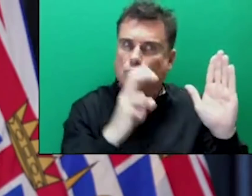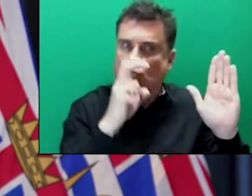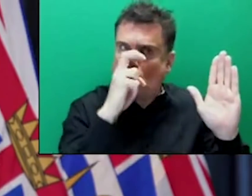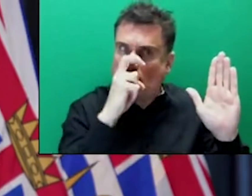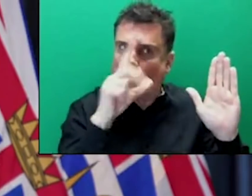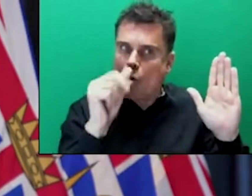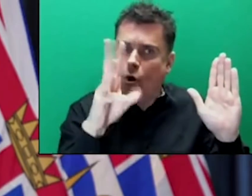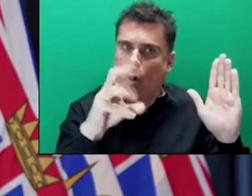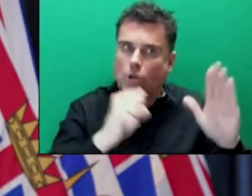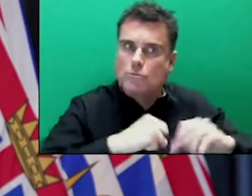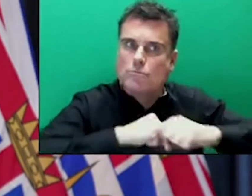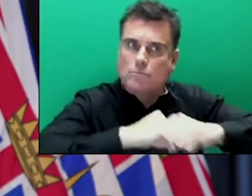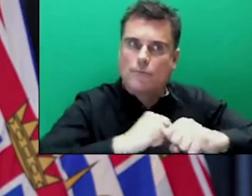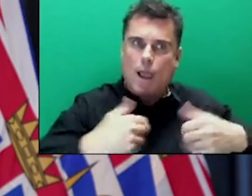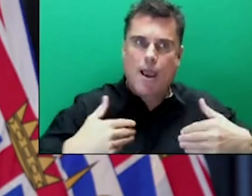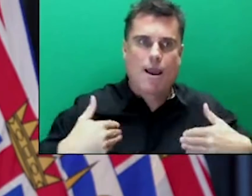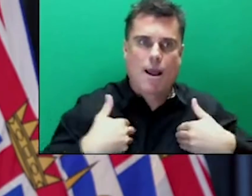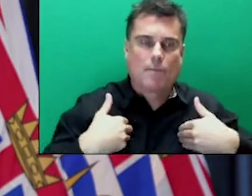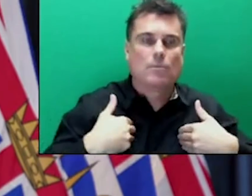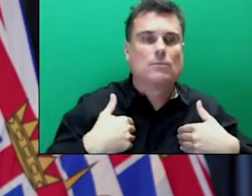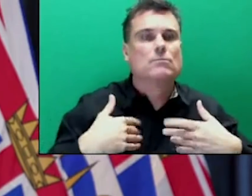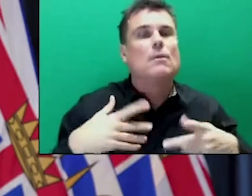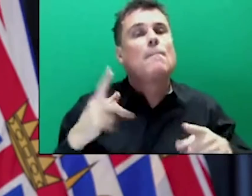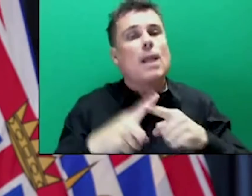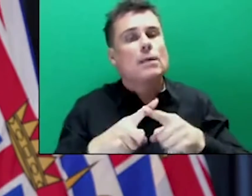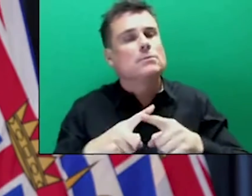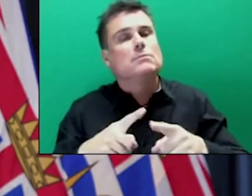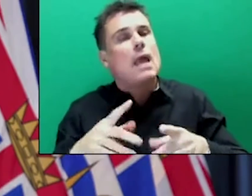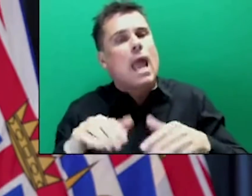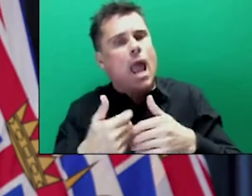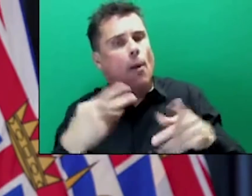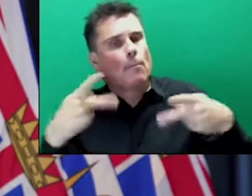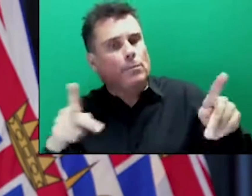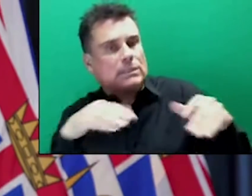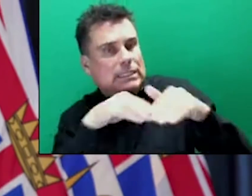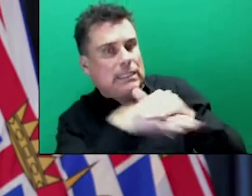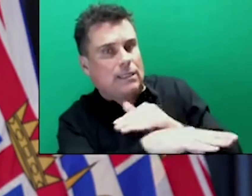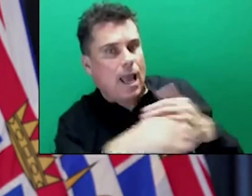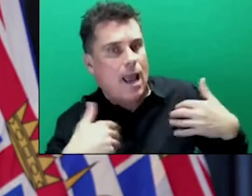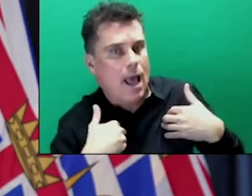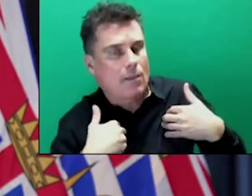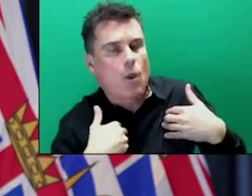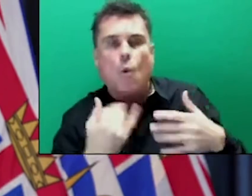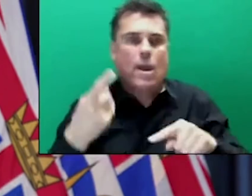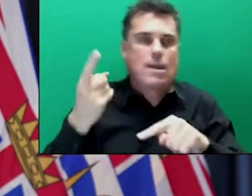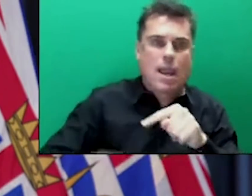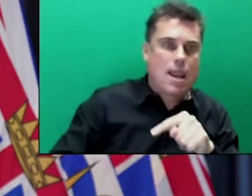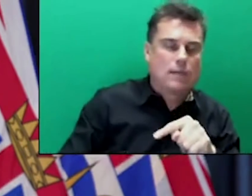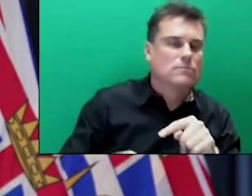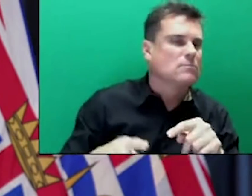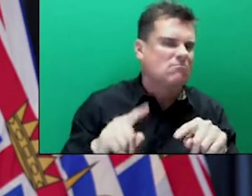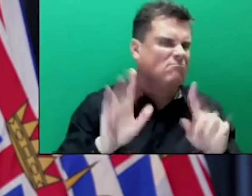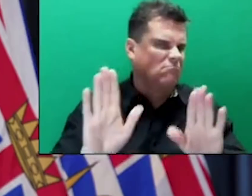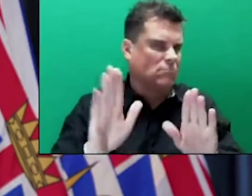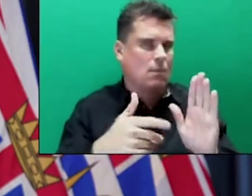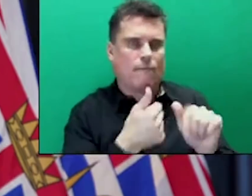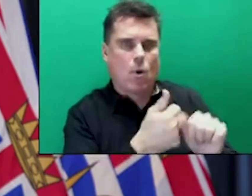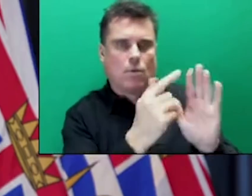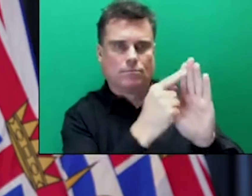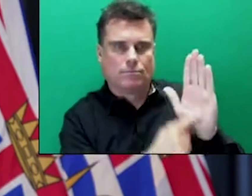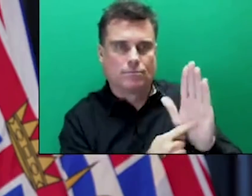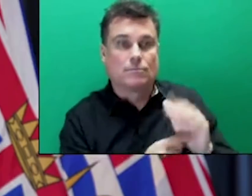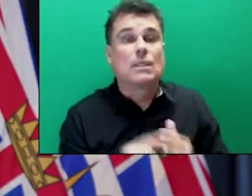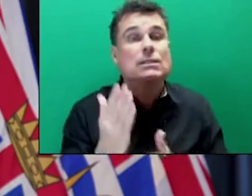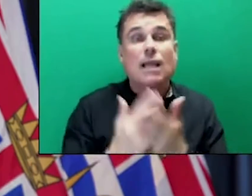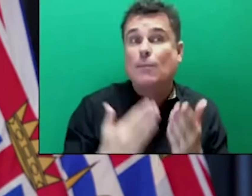Today as well, we have some very good news about an upcoming vaccine that we can all take some heart in,